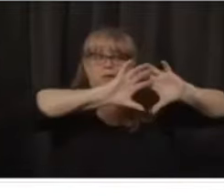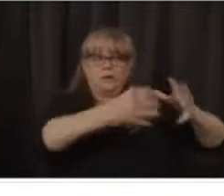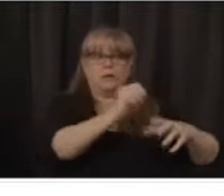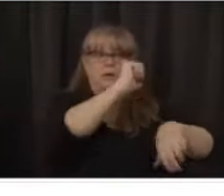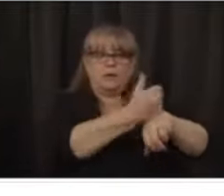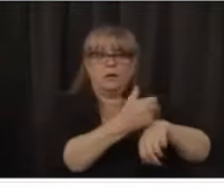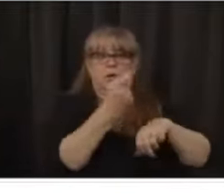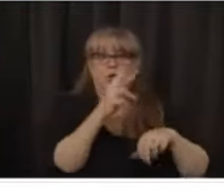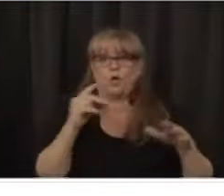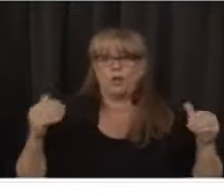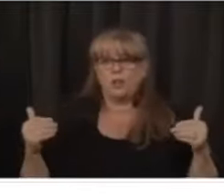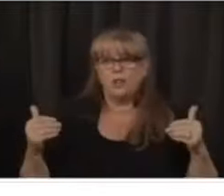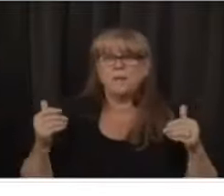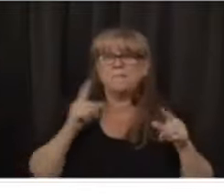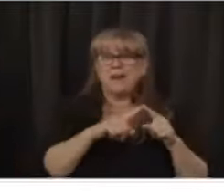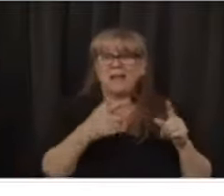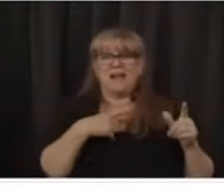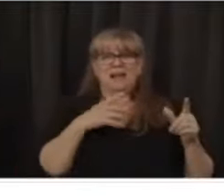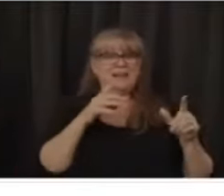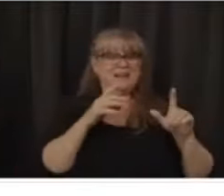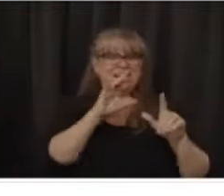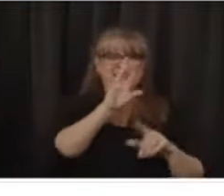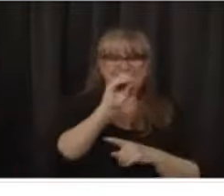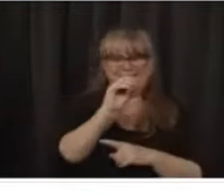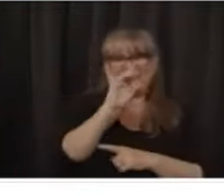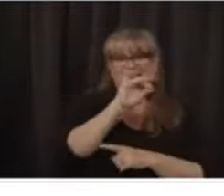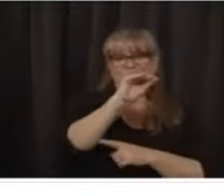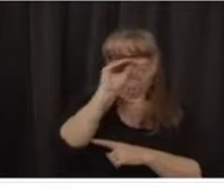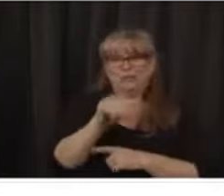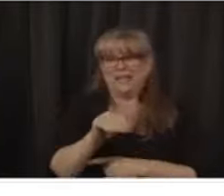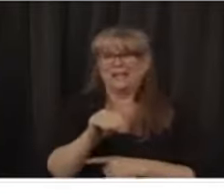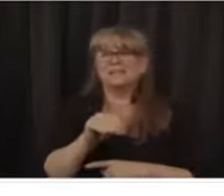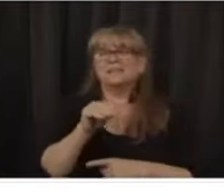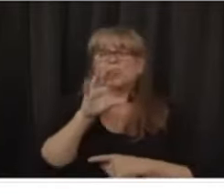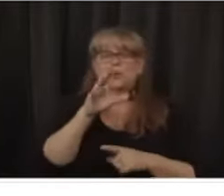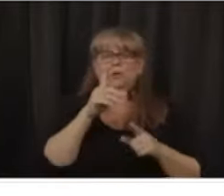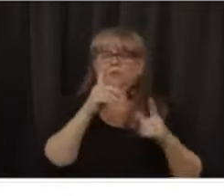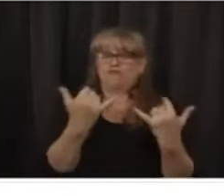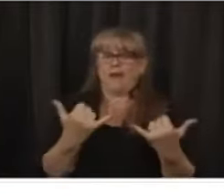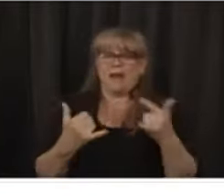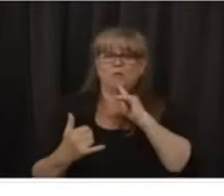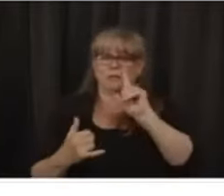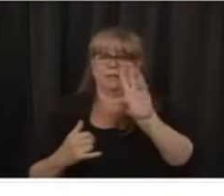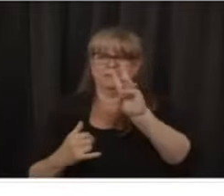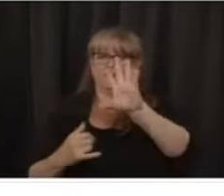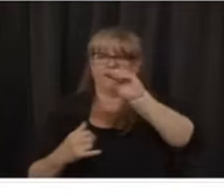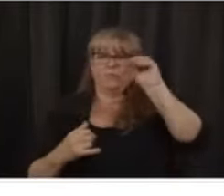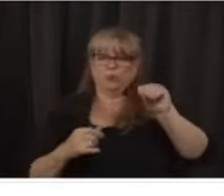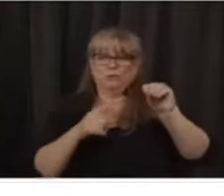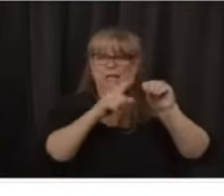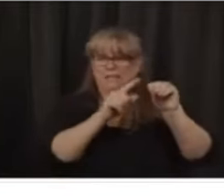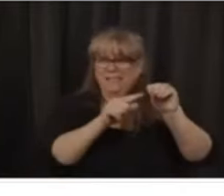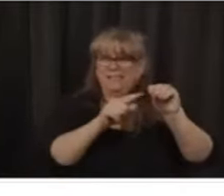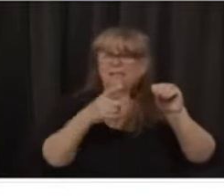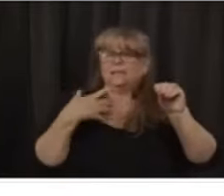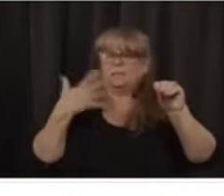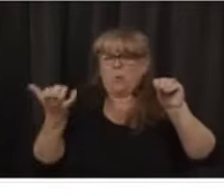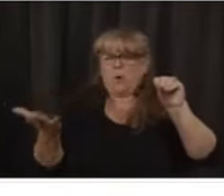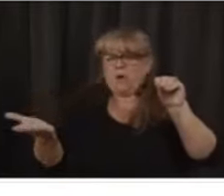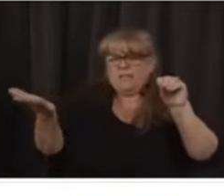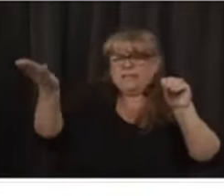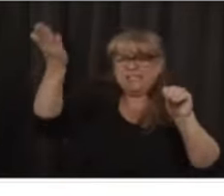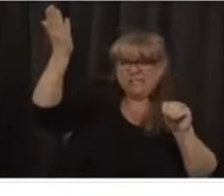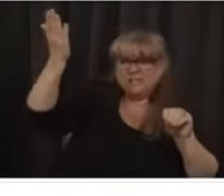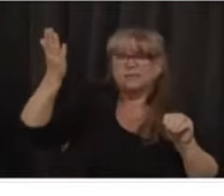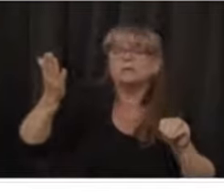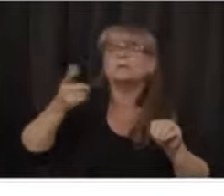to 80% range. You're closing in on 65. When you get up to 75, 80, there's just not enough hosts to effectively spread the